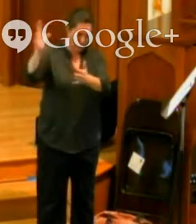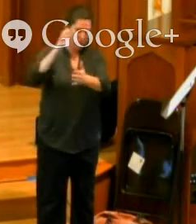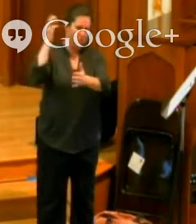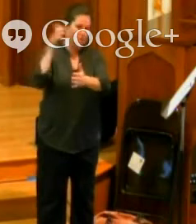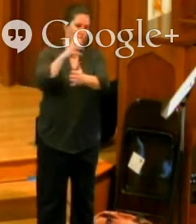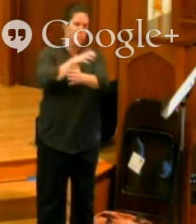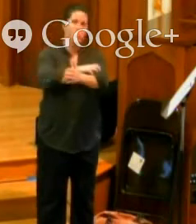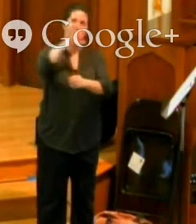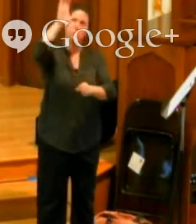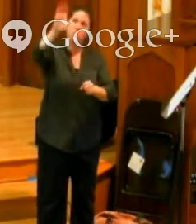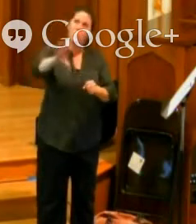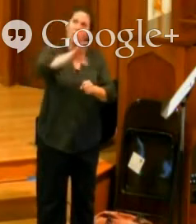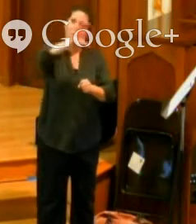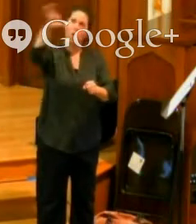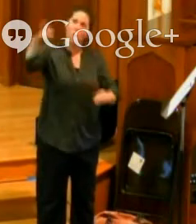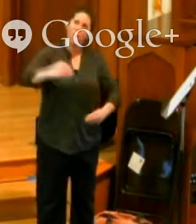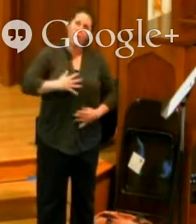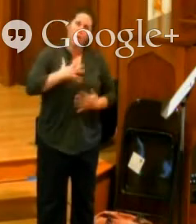of the